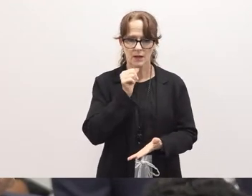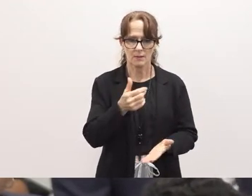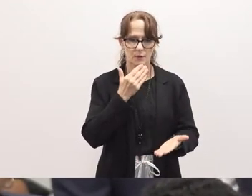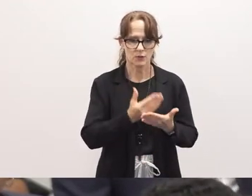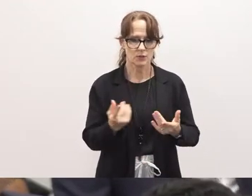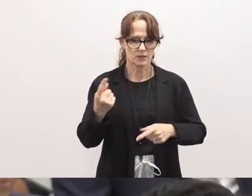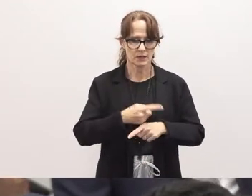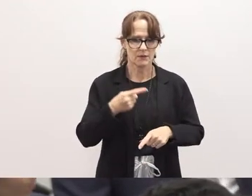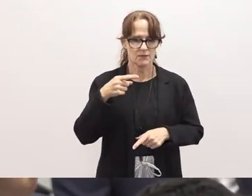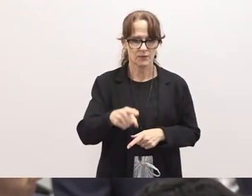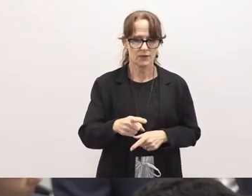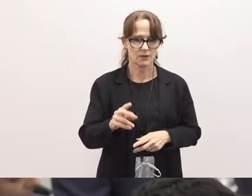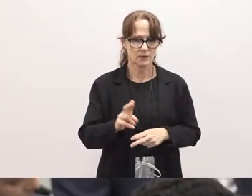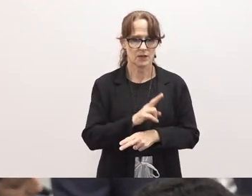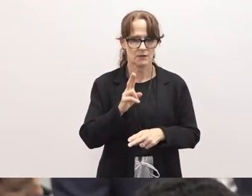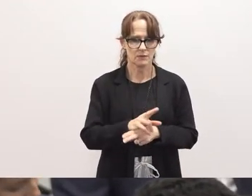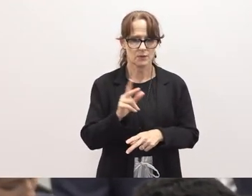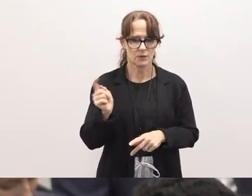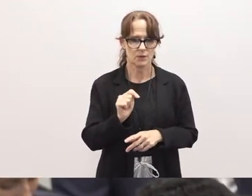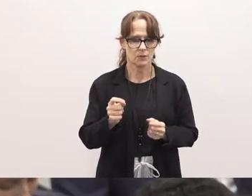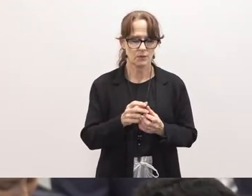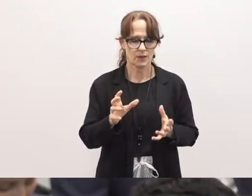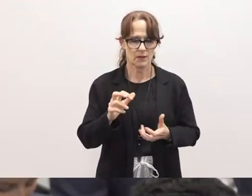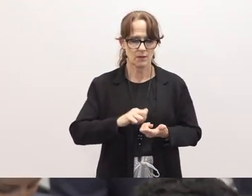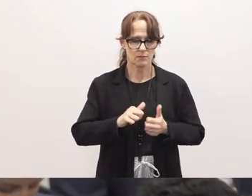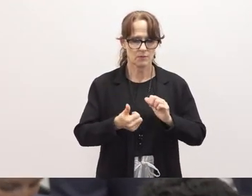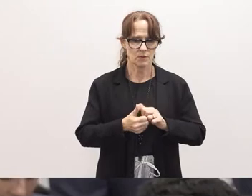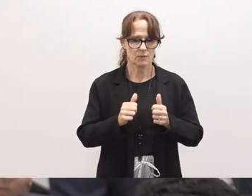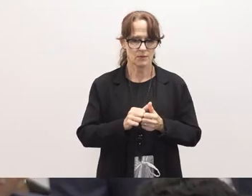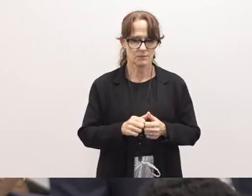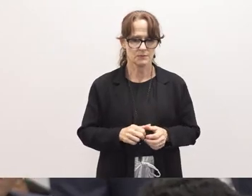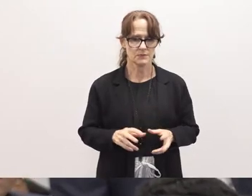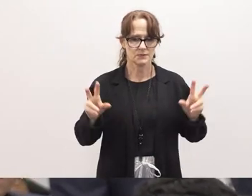day for them, and they could not have used a restroom without having problems like this.